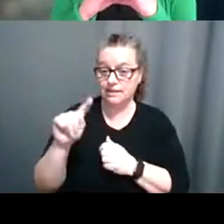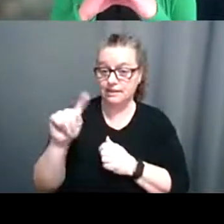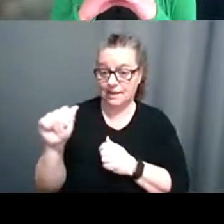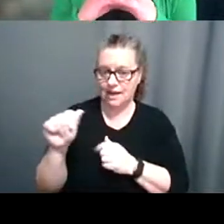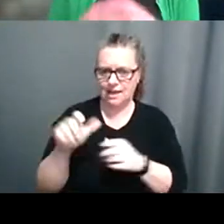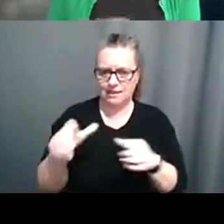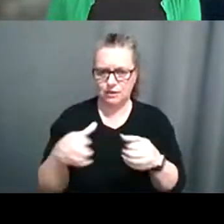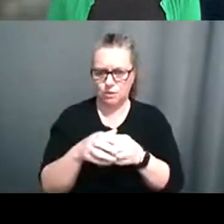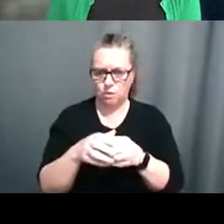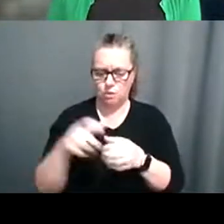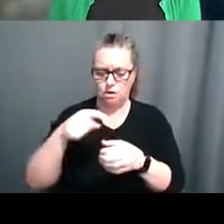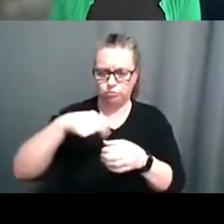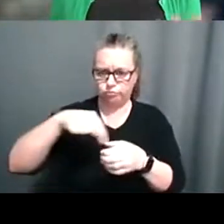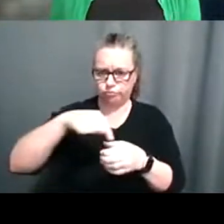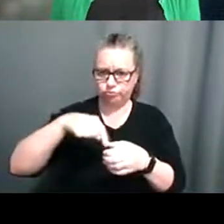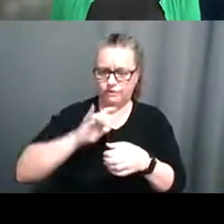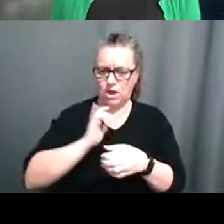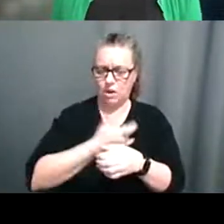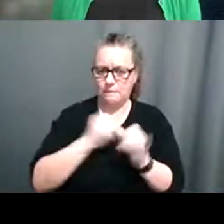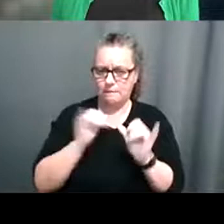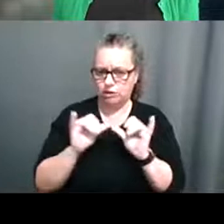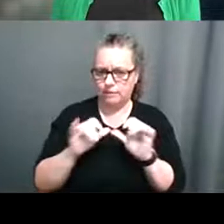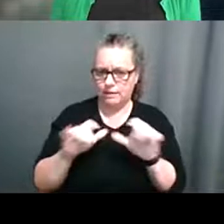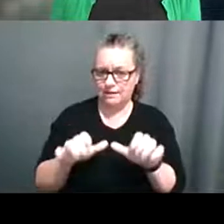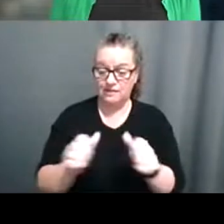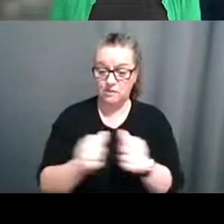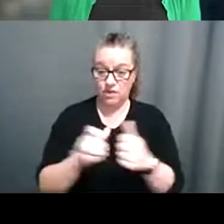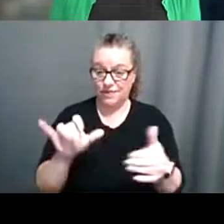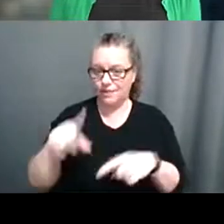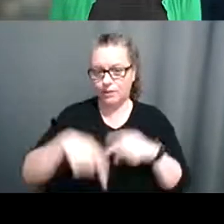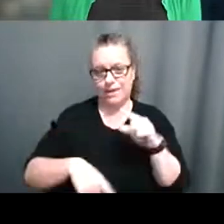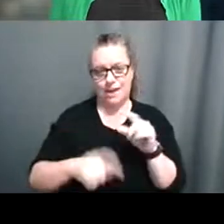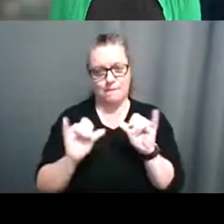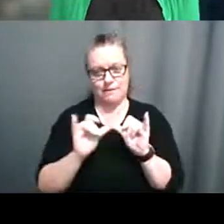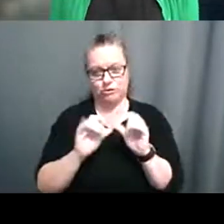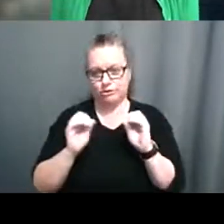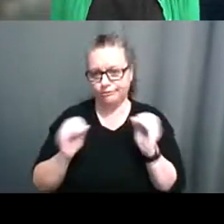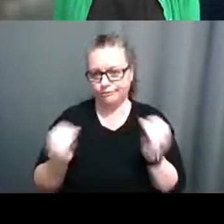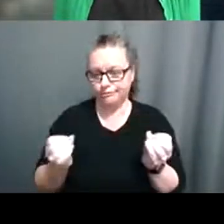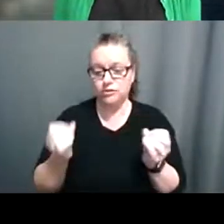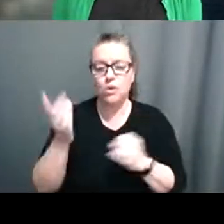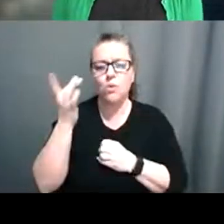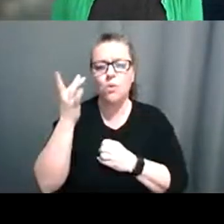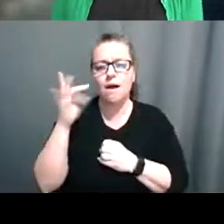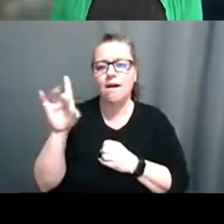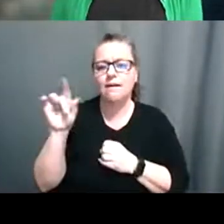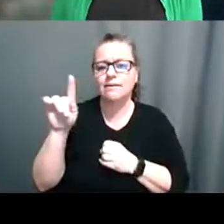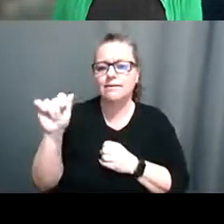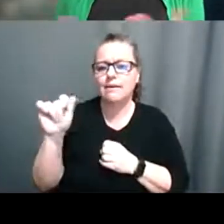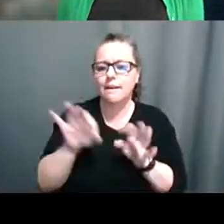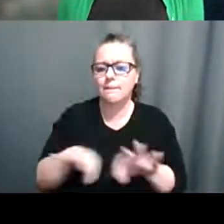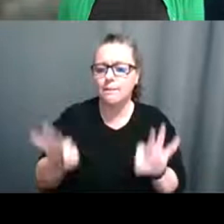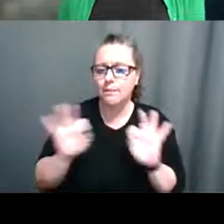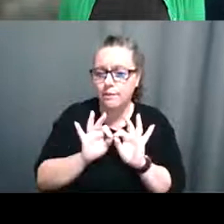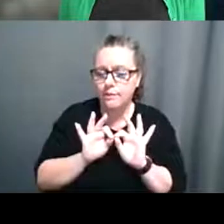core of our measurement activities. Without it, we can't measure anything. So why is data important? Well,